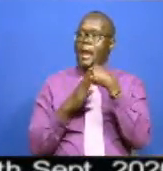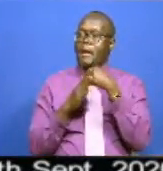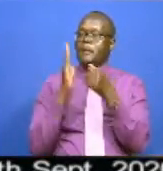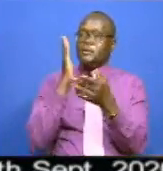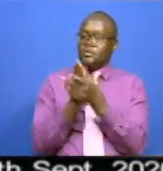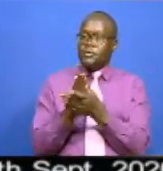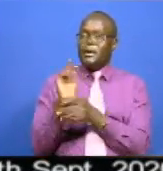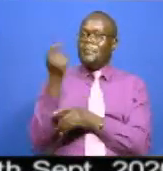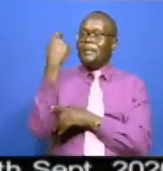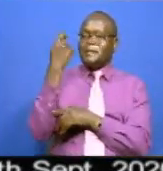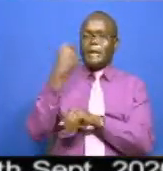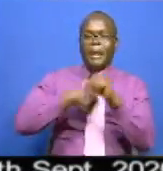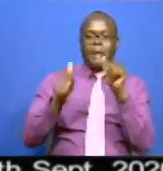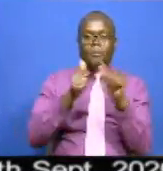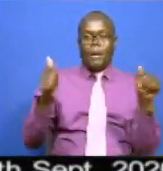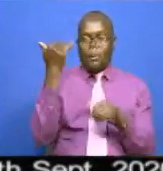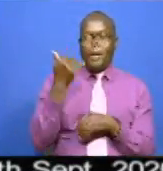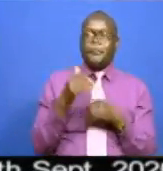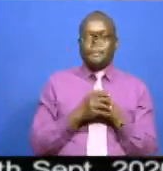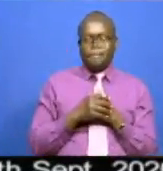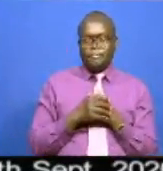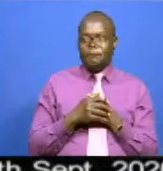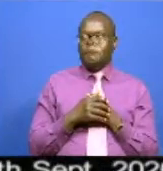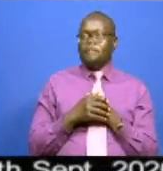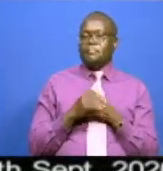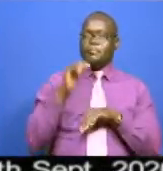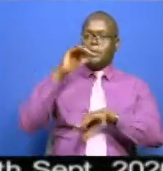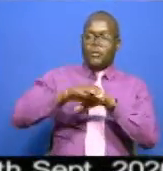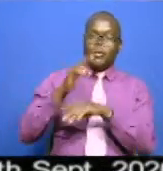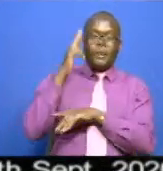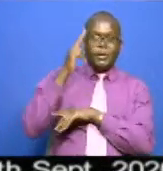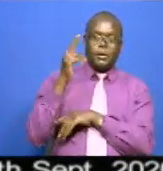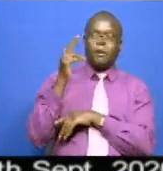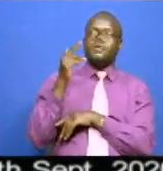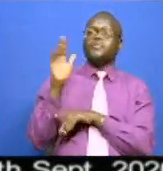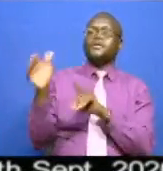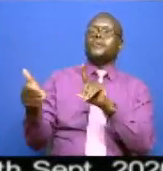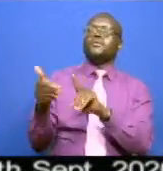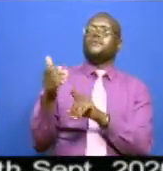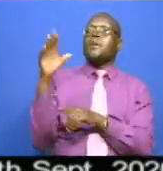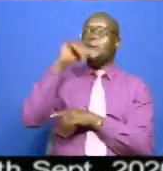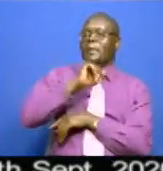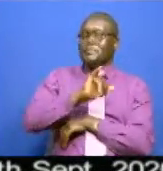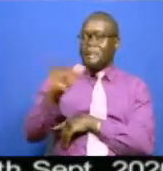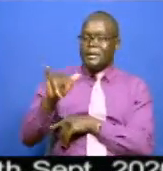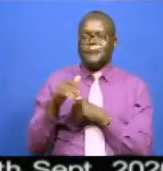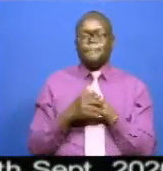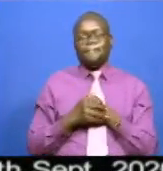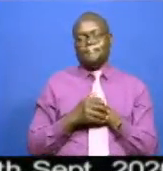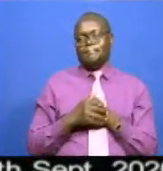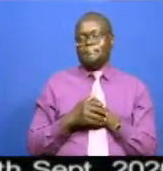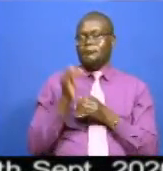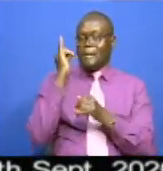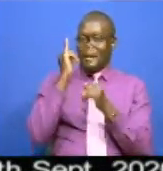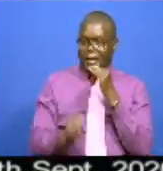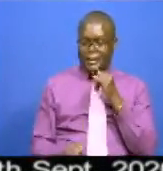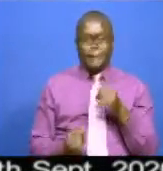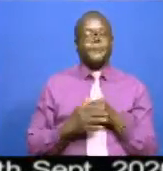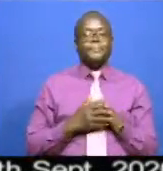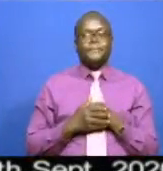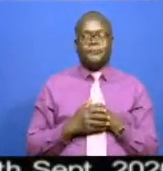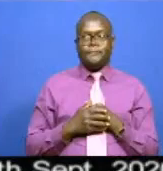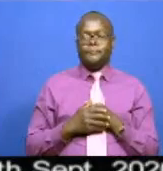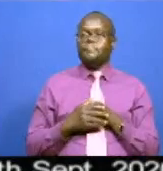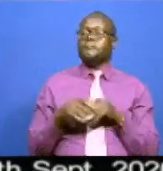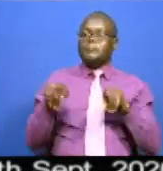quite logically because there would have been a very good reason to omit those ones. Having said that, and lastly, it's also